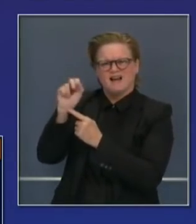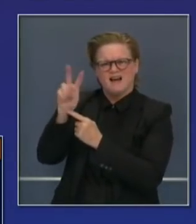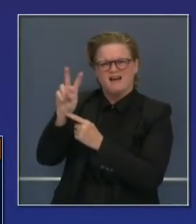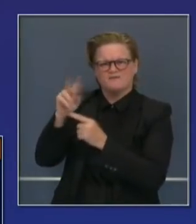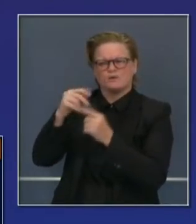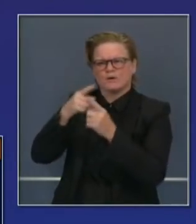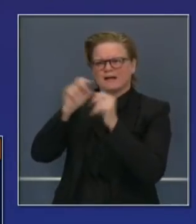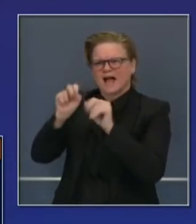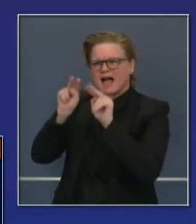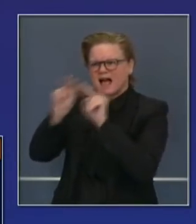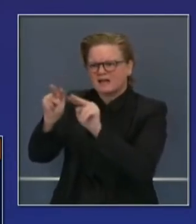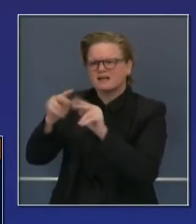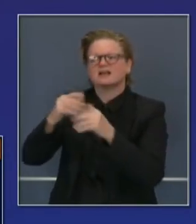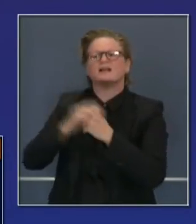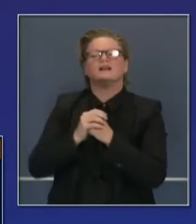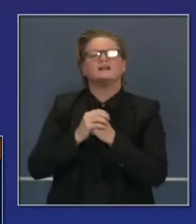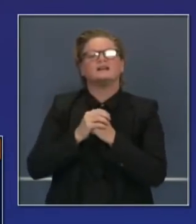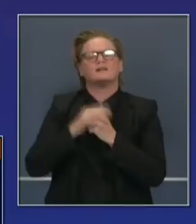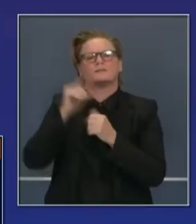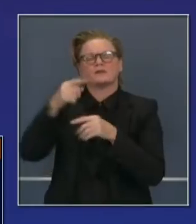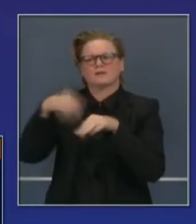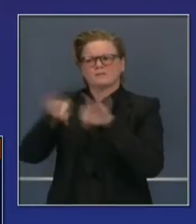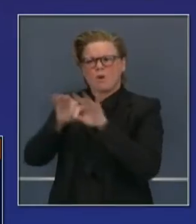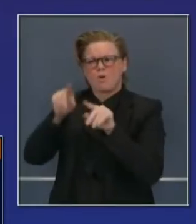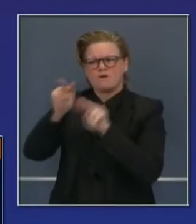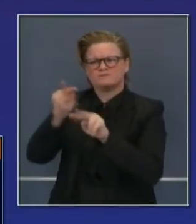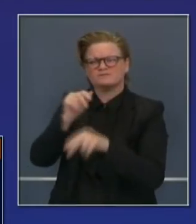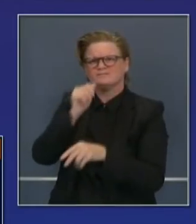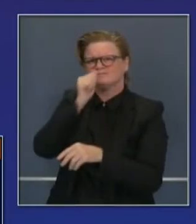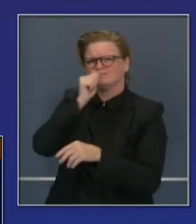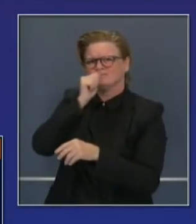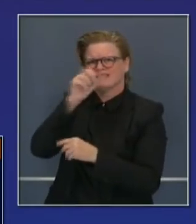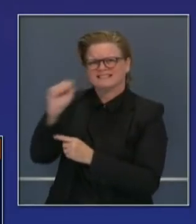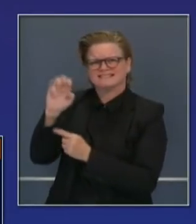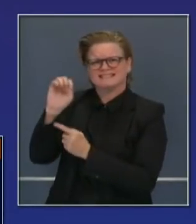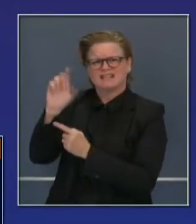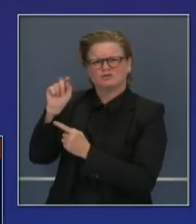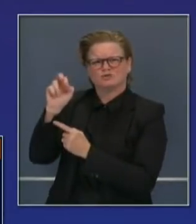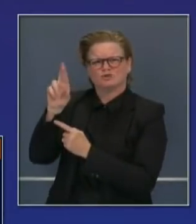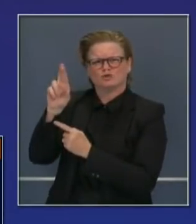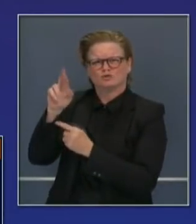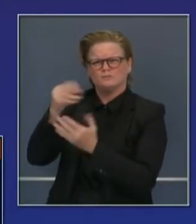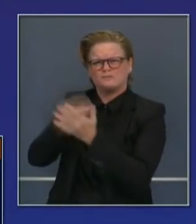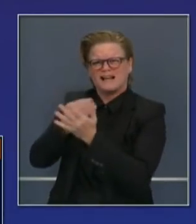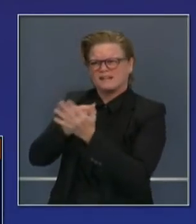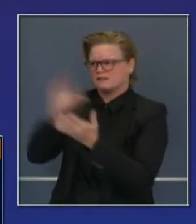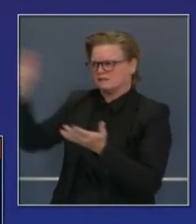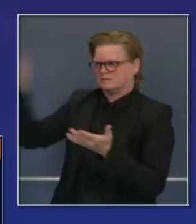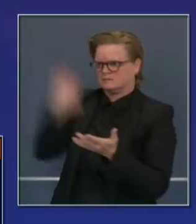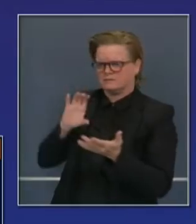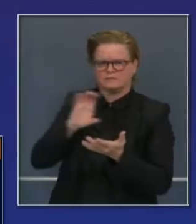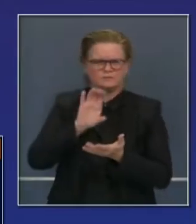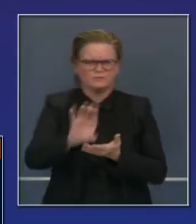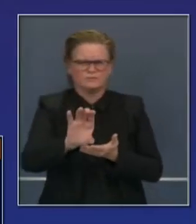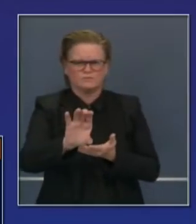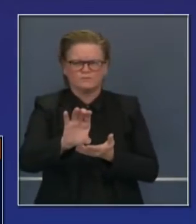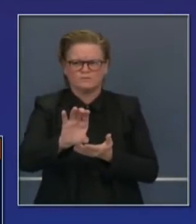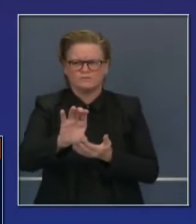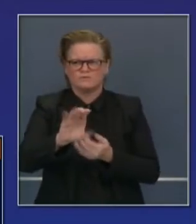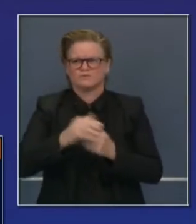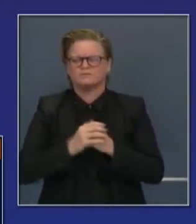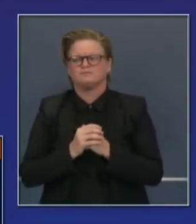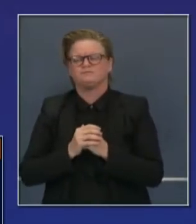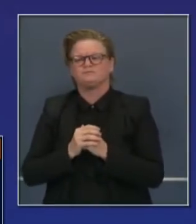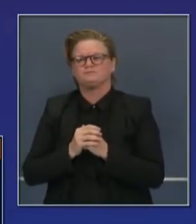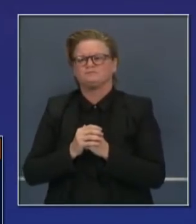additional private sector money, but we're trying to get that $125 million of low interest loans out to those of you that may fall